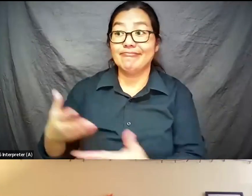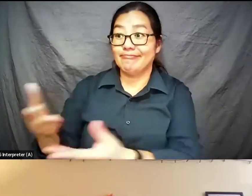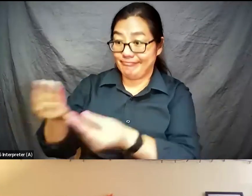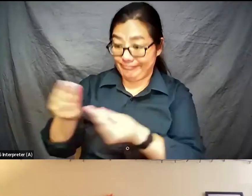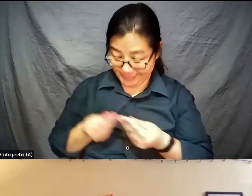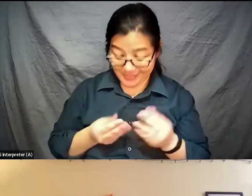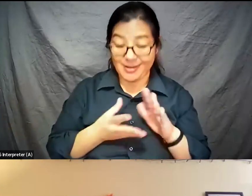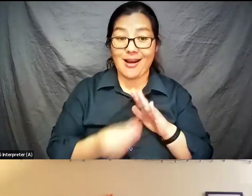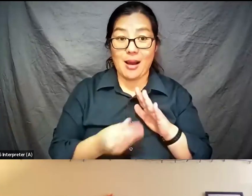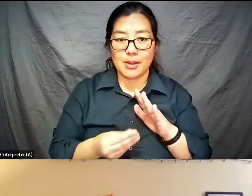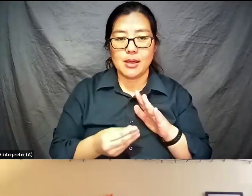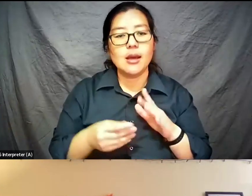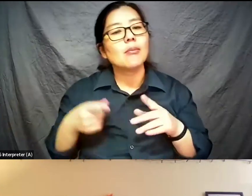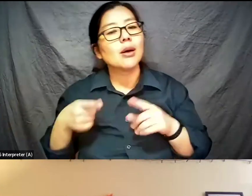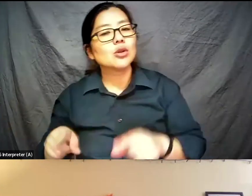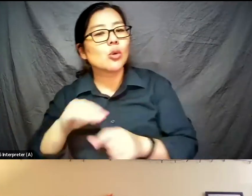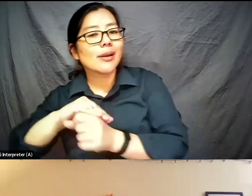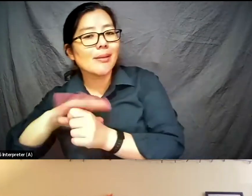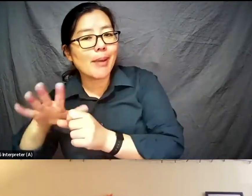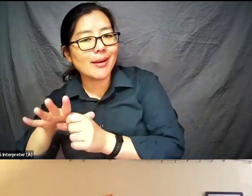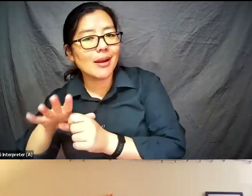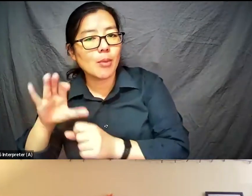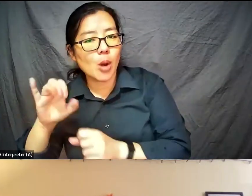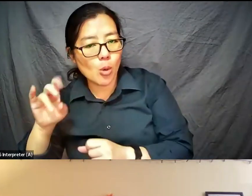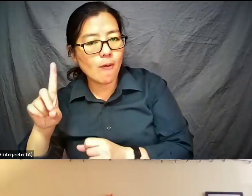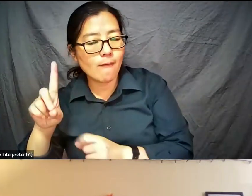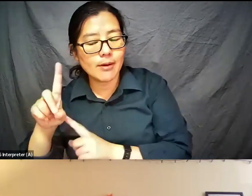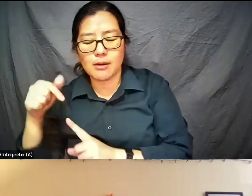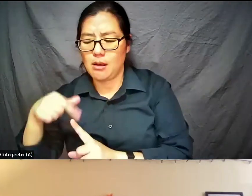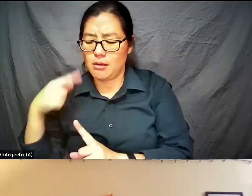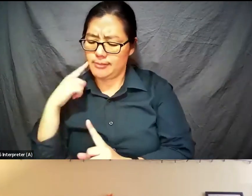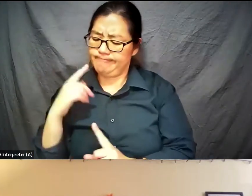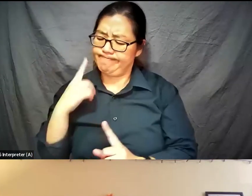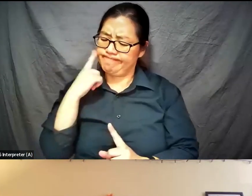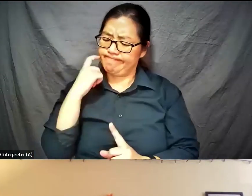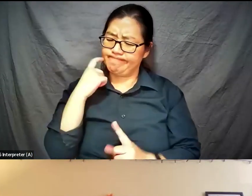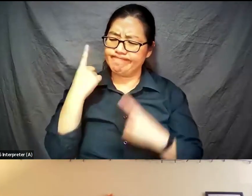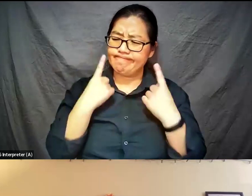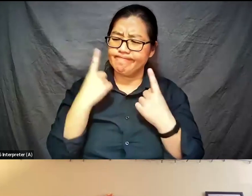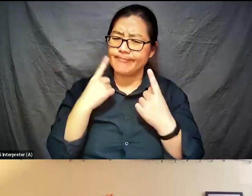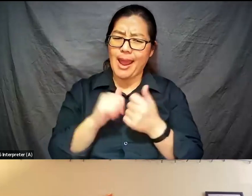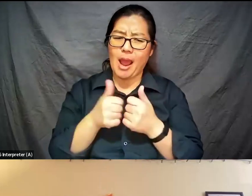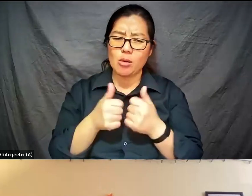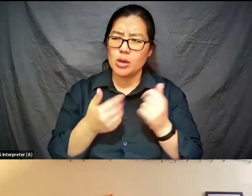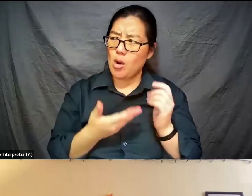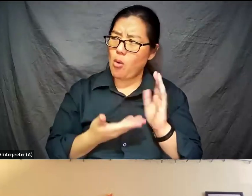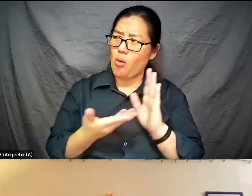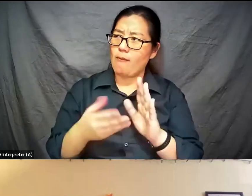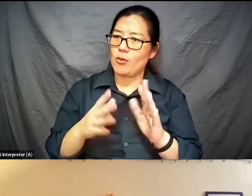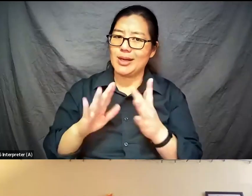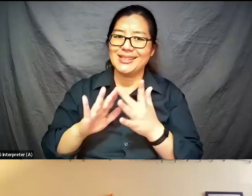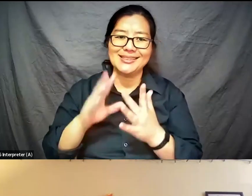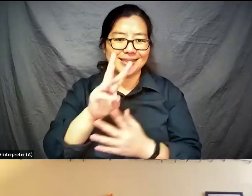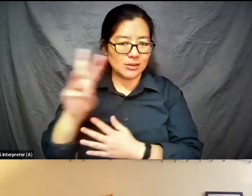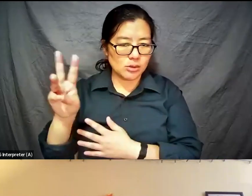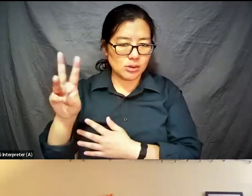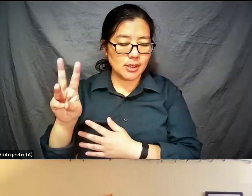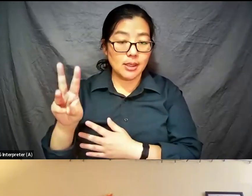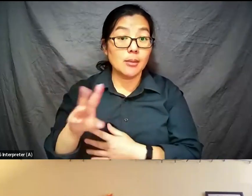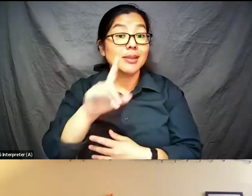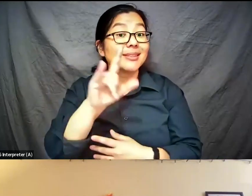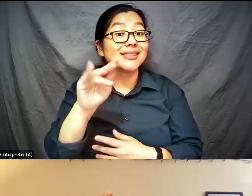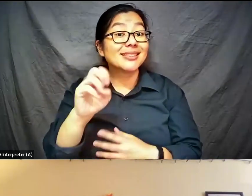experiences, and that is inclusive of how disability relates to our lives, but also like all of these other pieces of